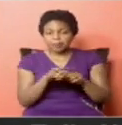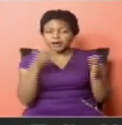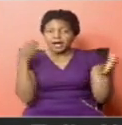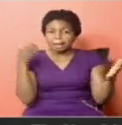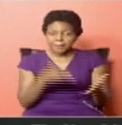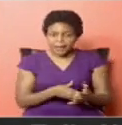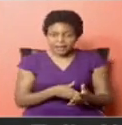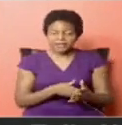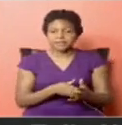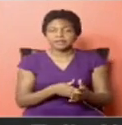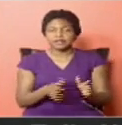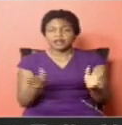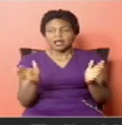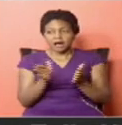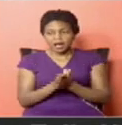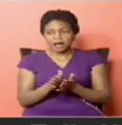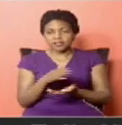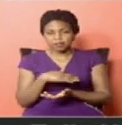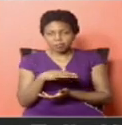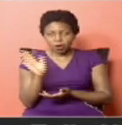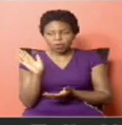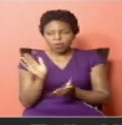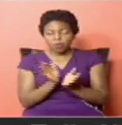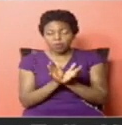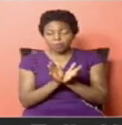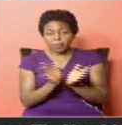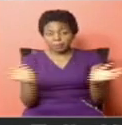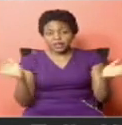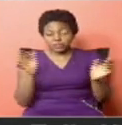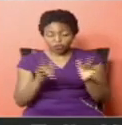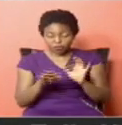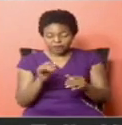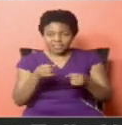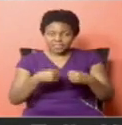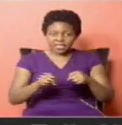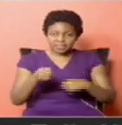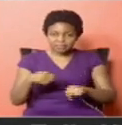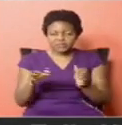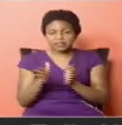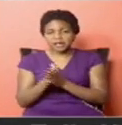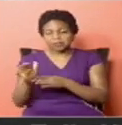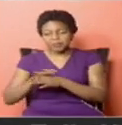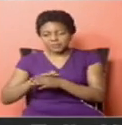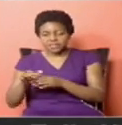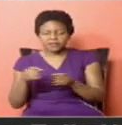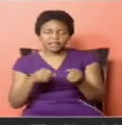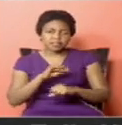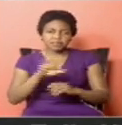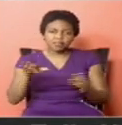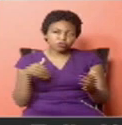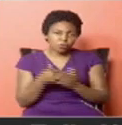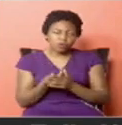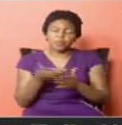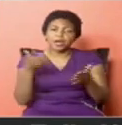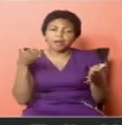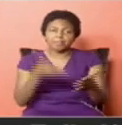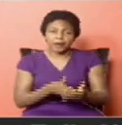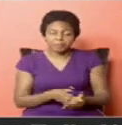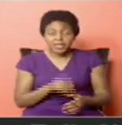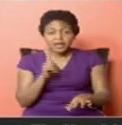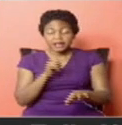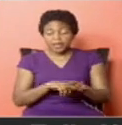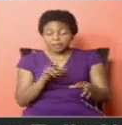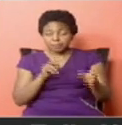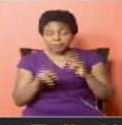as well as much of public office activities and business activities. While the